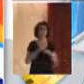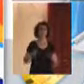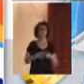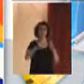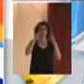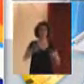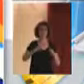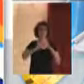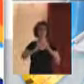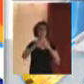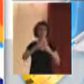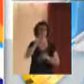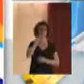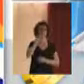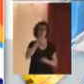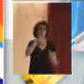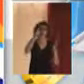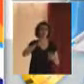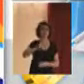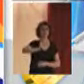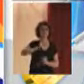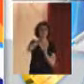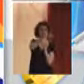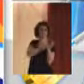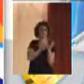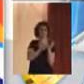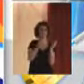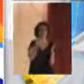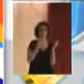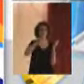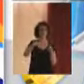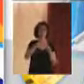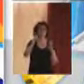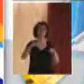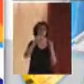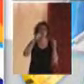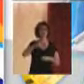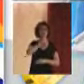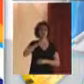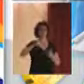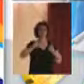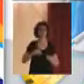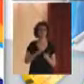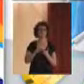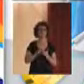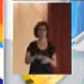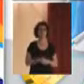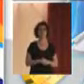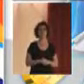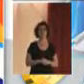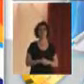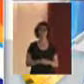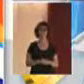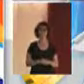social networks and other applications on clinical history and the personal